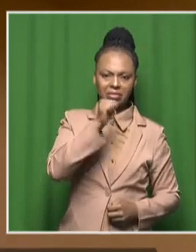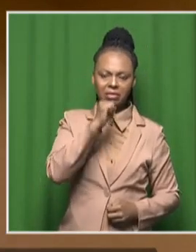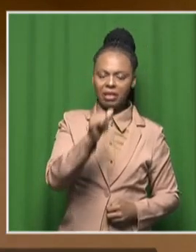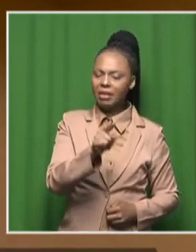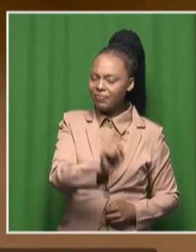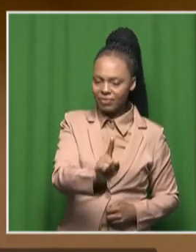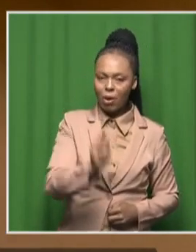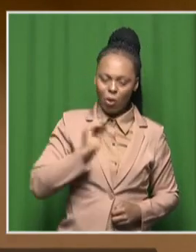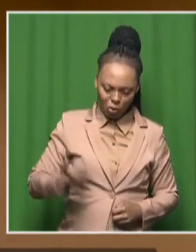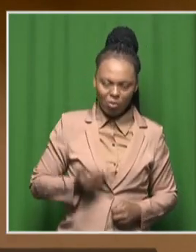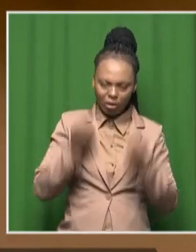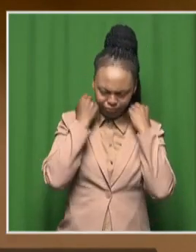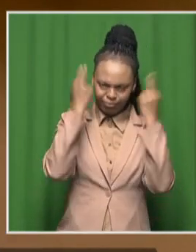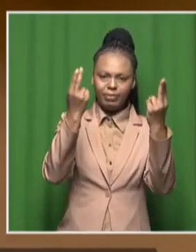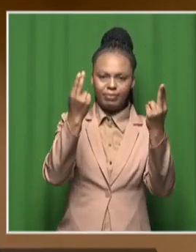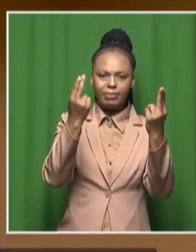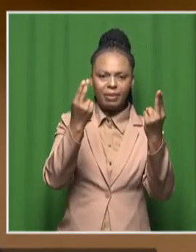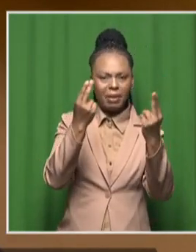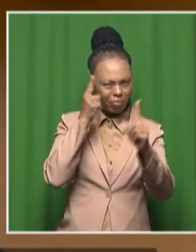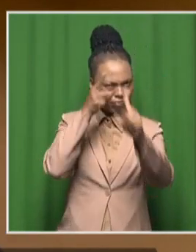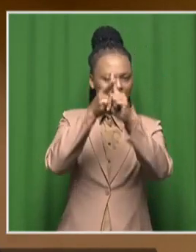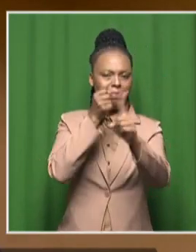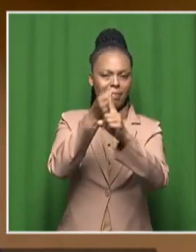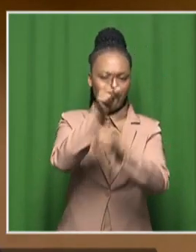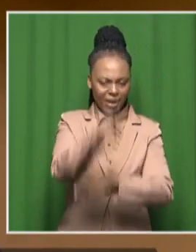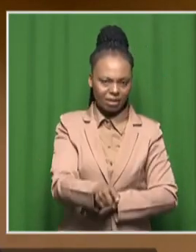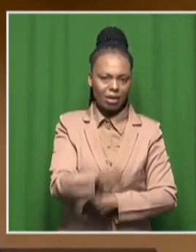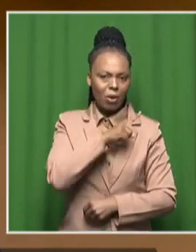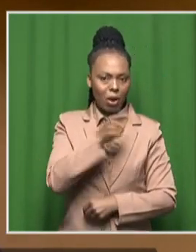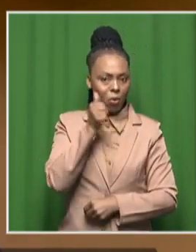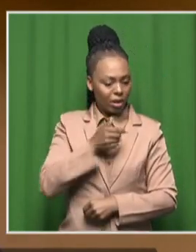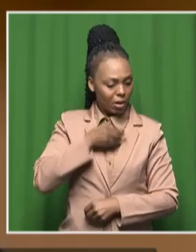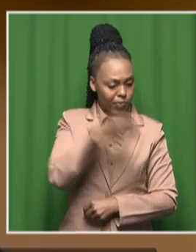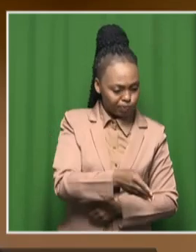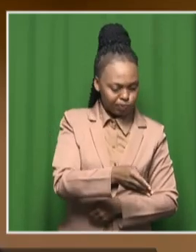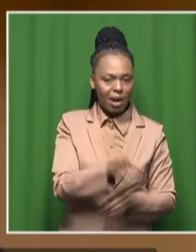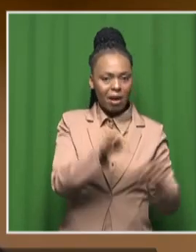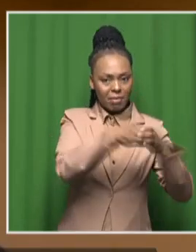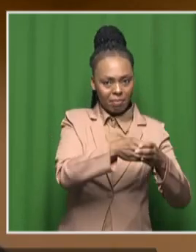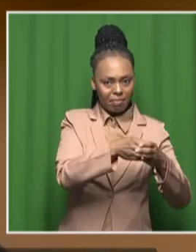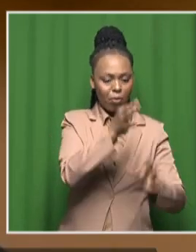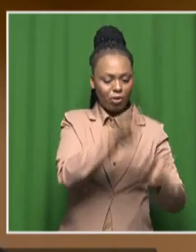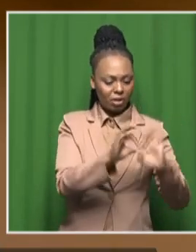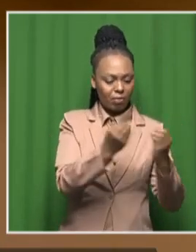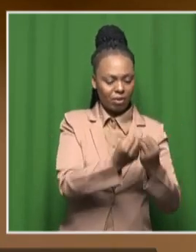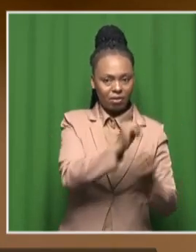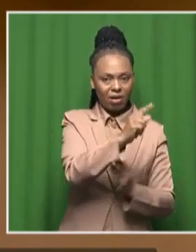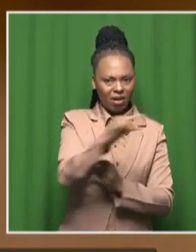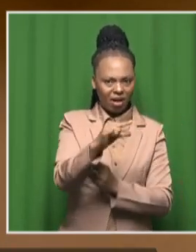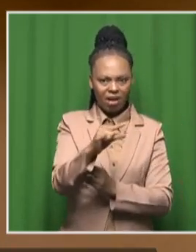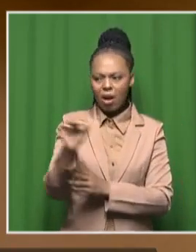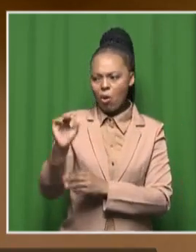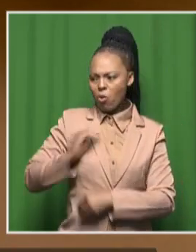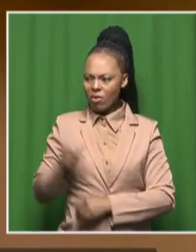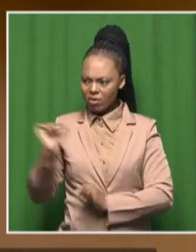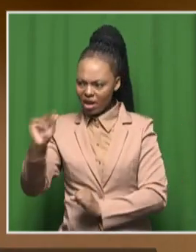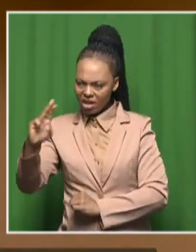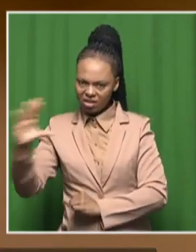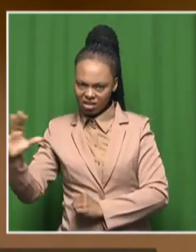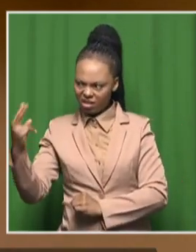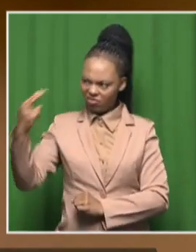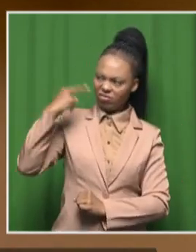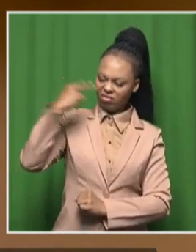And I remember during the Aang days, ANC women looked at me like I was some kind of witch